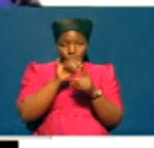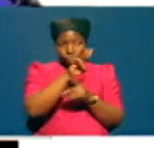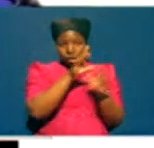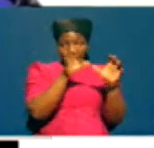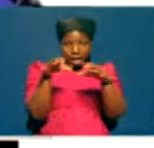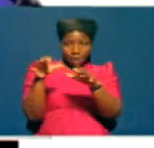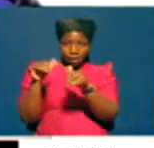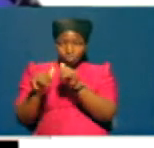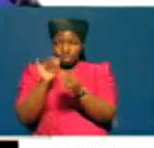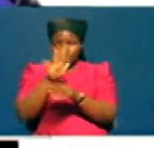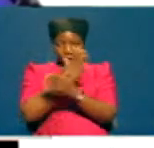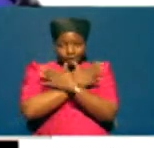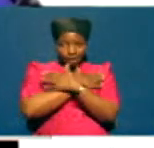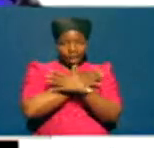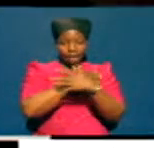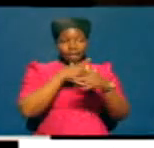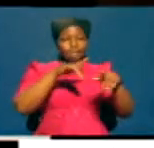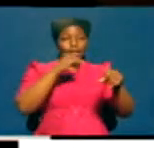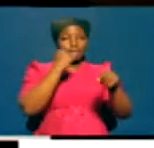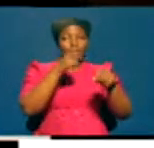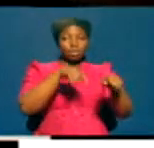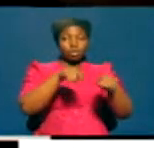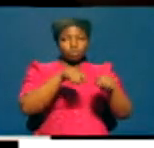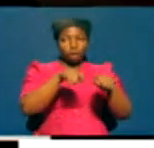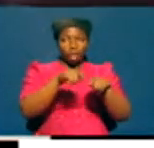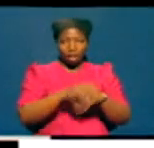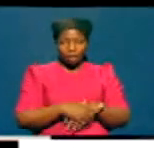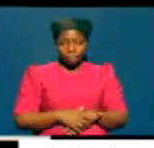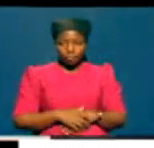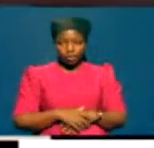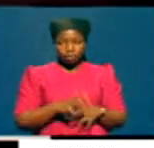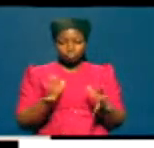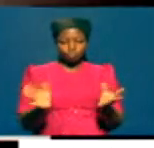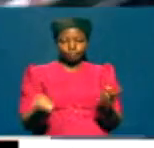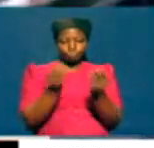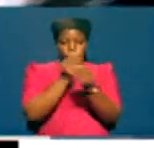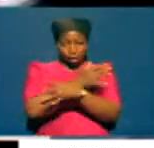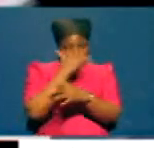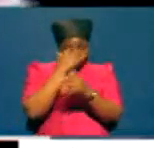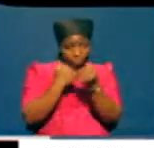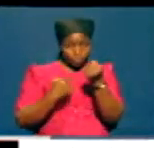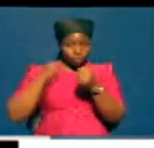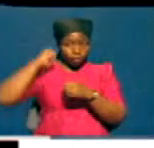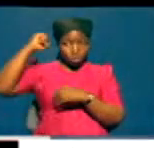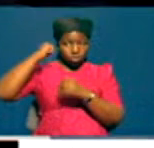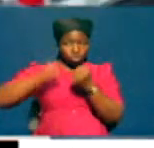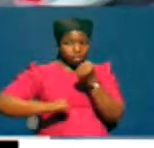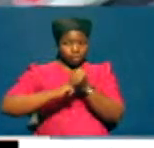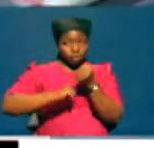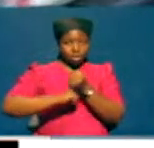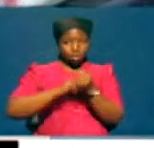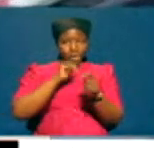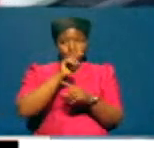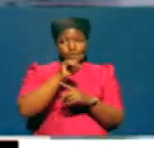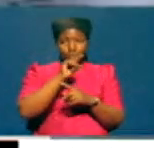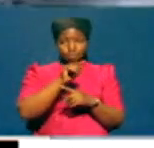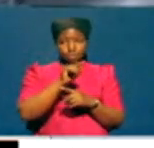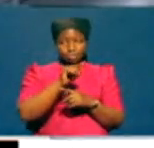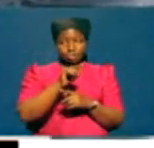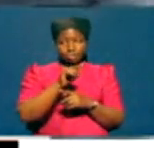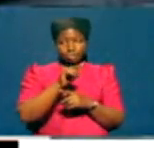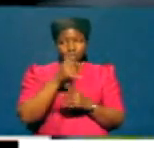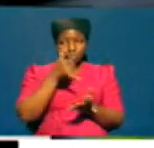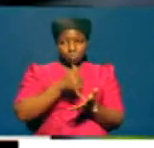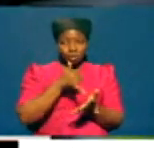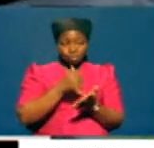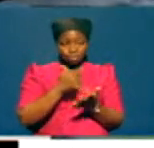friend Choi Soon-sil in exchange for political support. The support bought was alleged to include backing for a controversial Samsung merger,